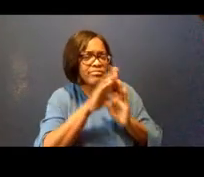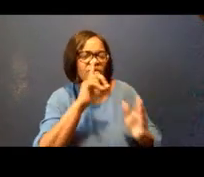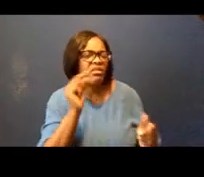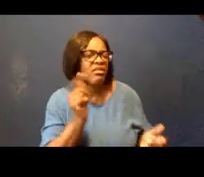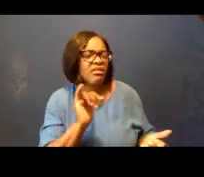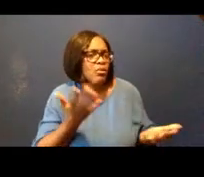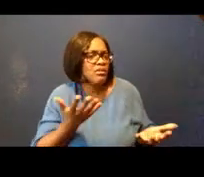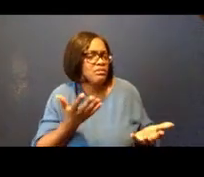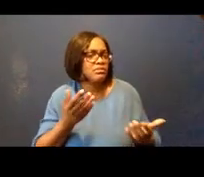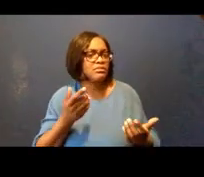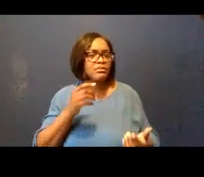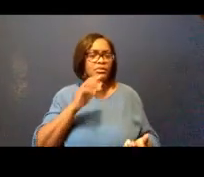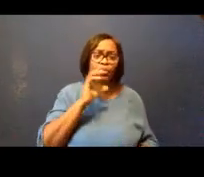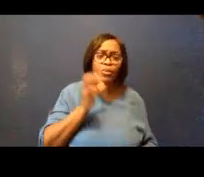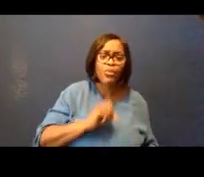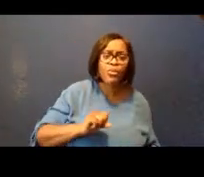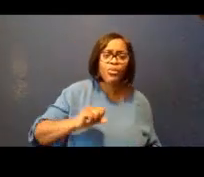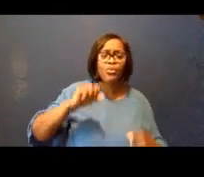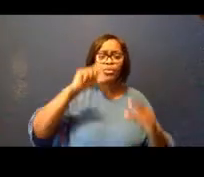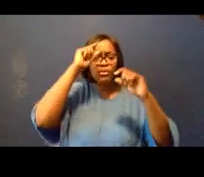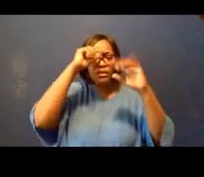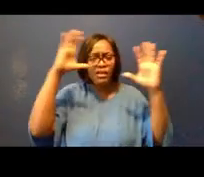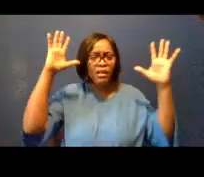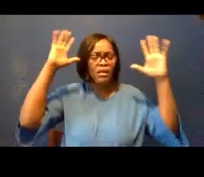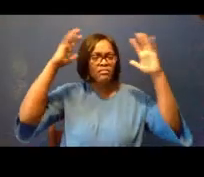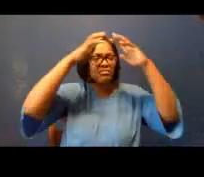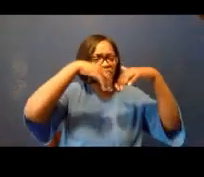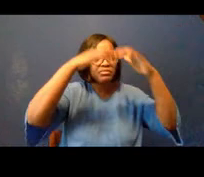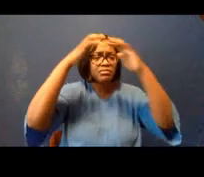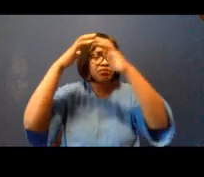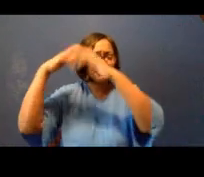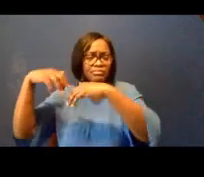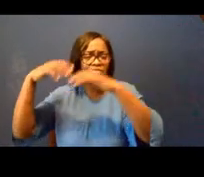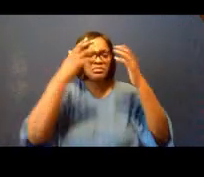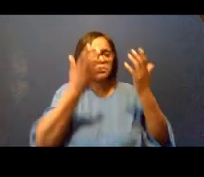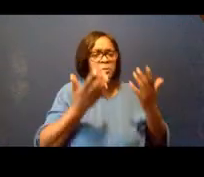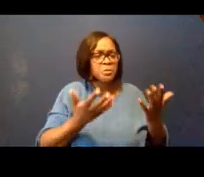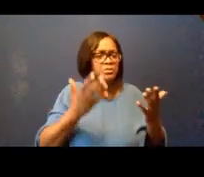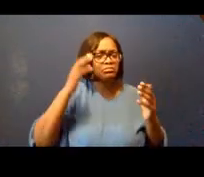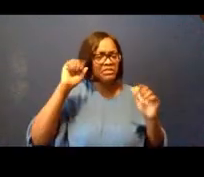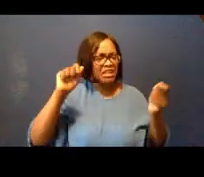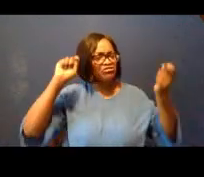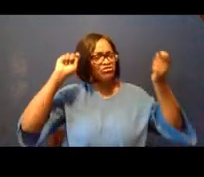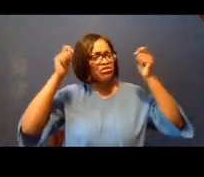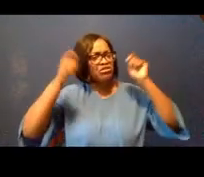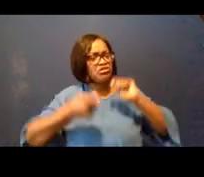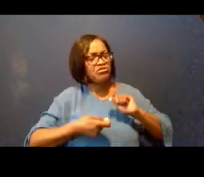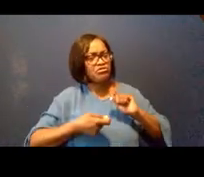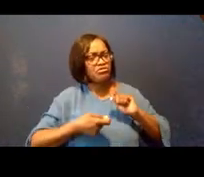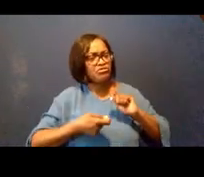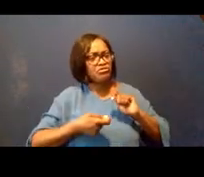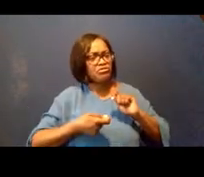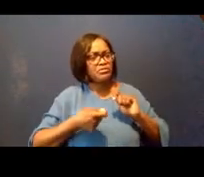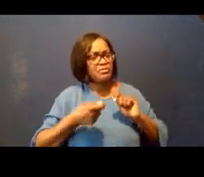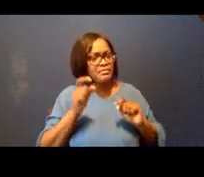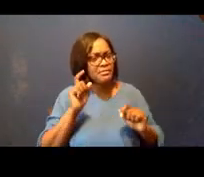I urge people to think and act